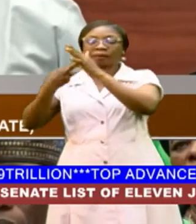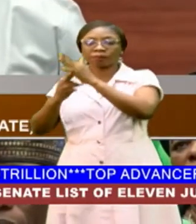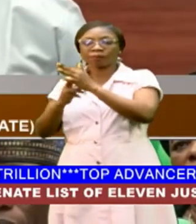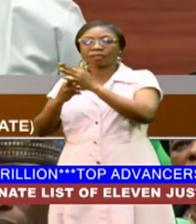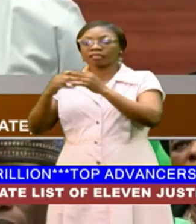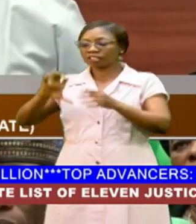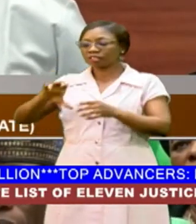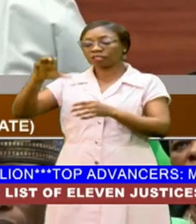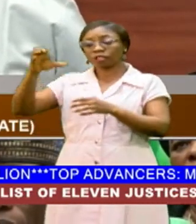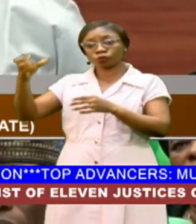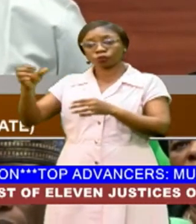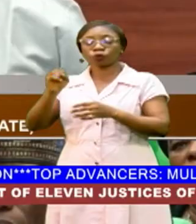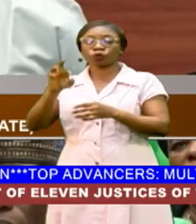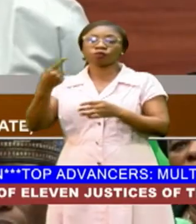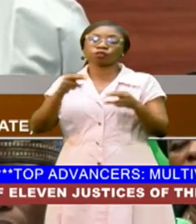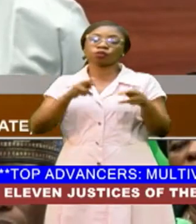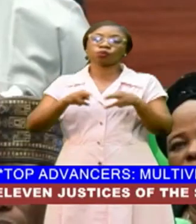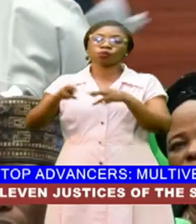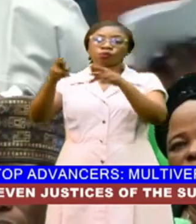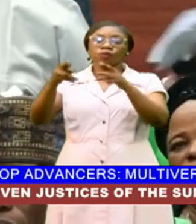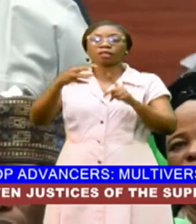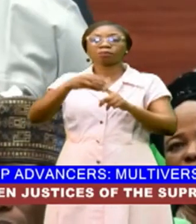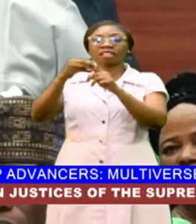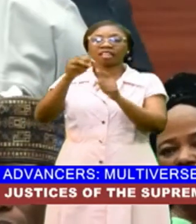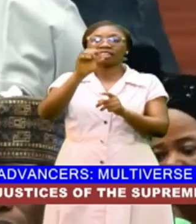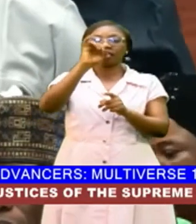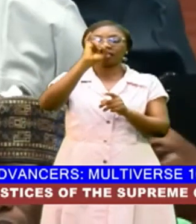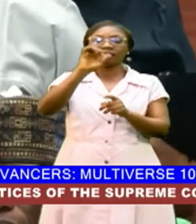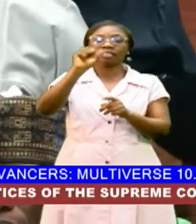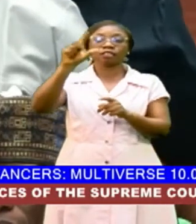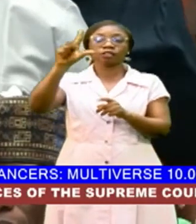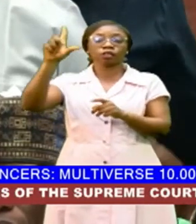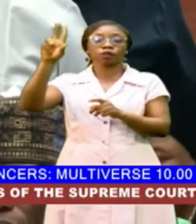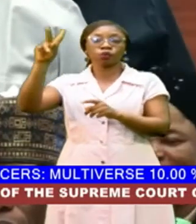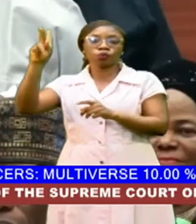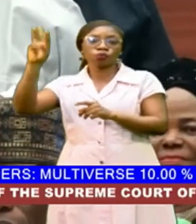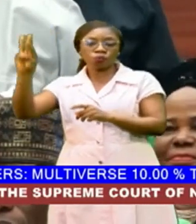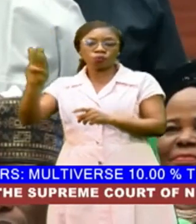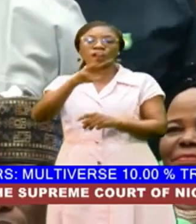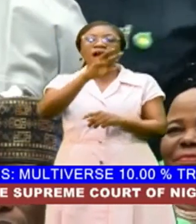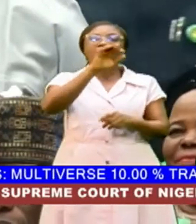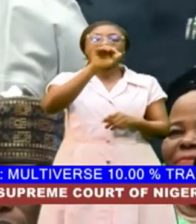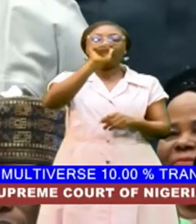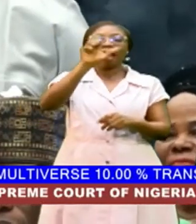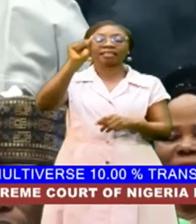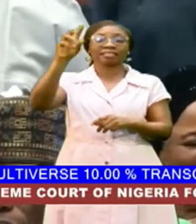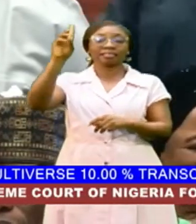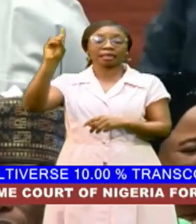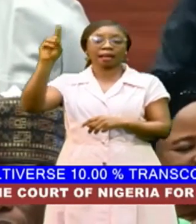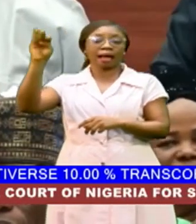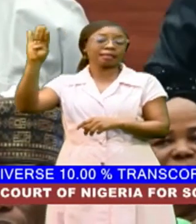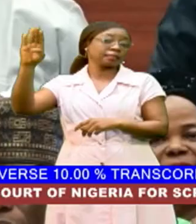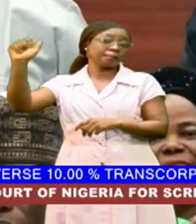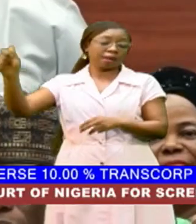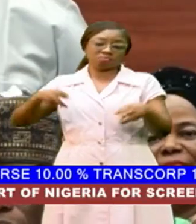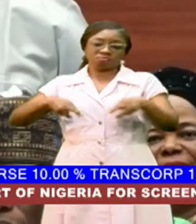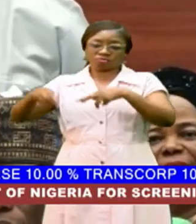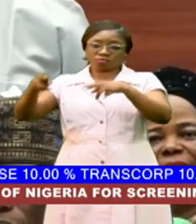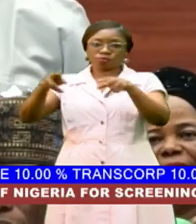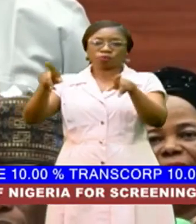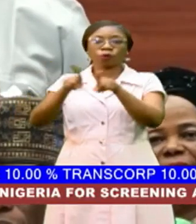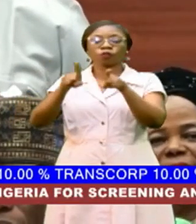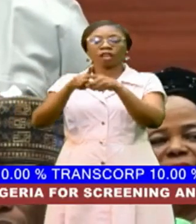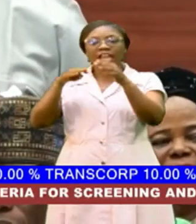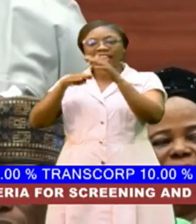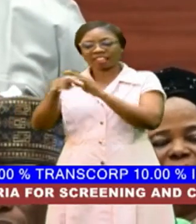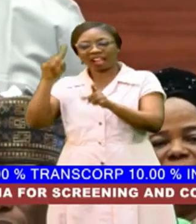the roads, especially Iselugu-Asaba-Onitsha Express Road, or in the alternative, enter an agreement